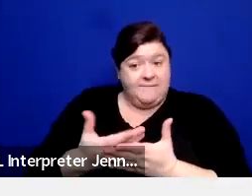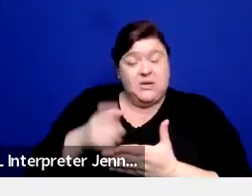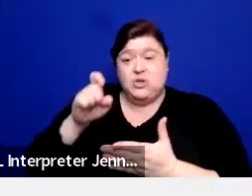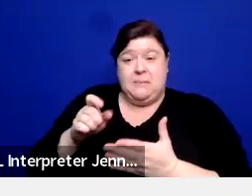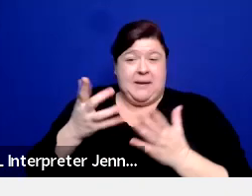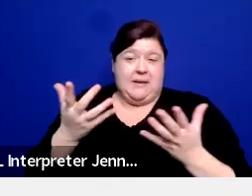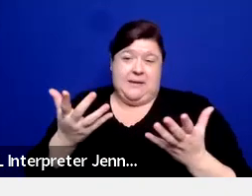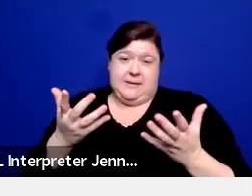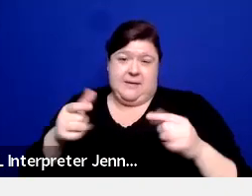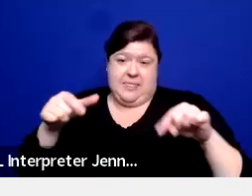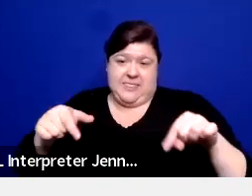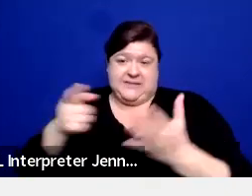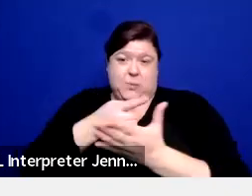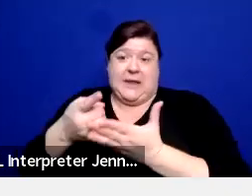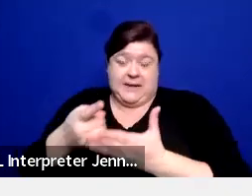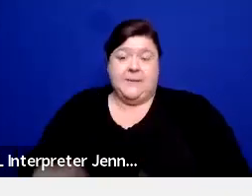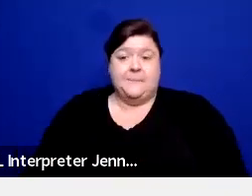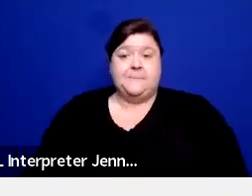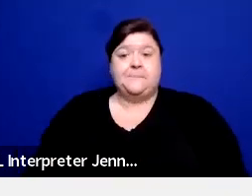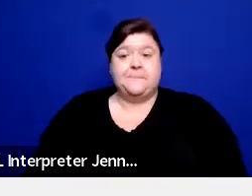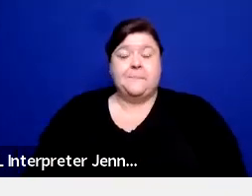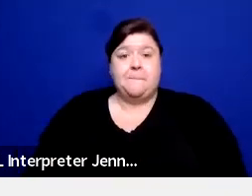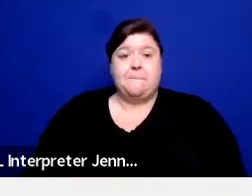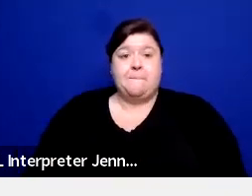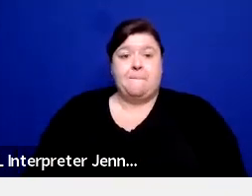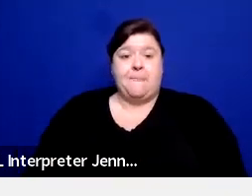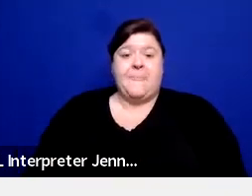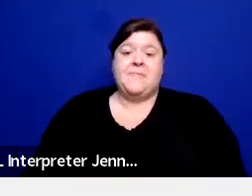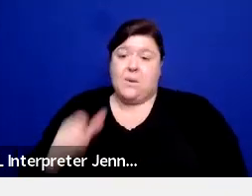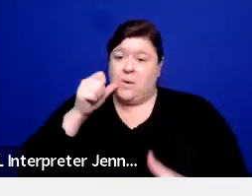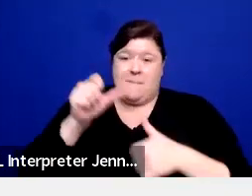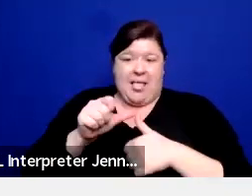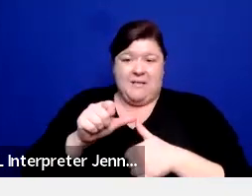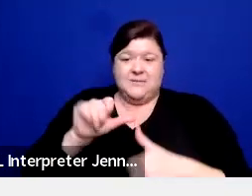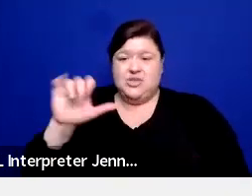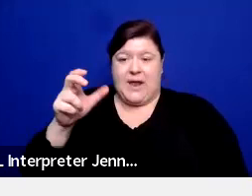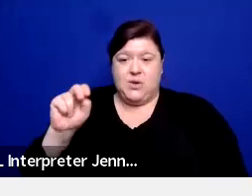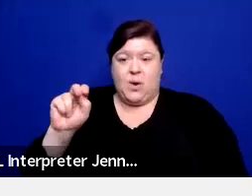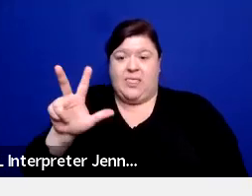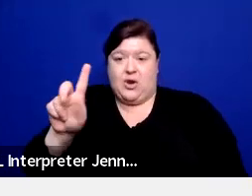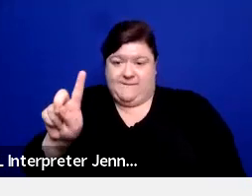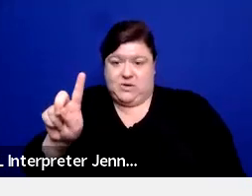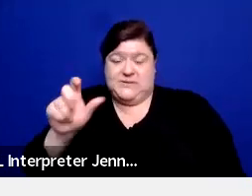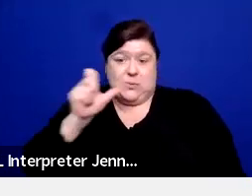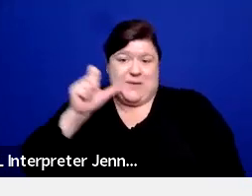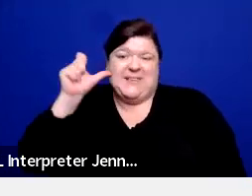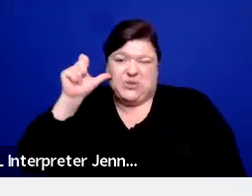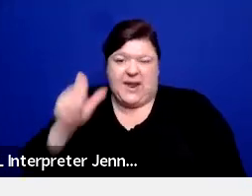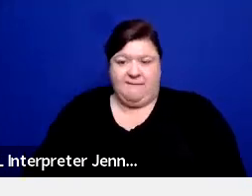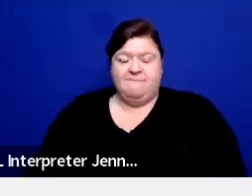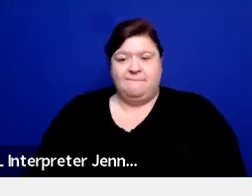be receiving it sometime this week. As I said, they were mailed January 31st, so just yesterday.